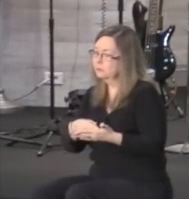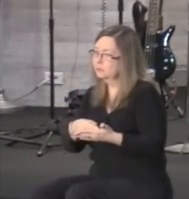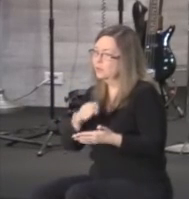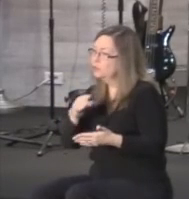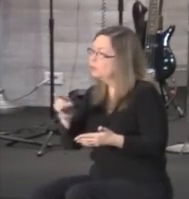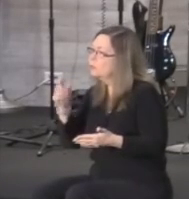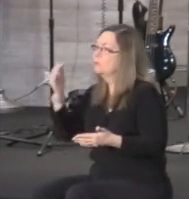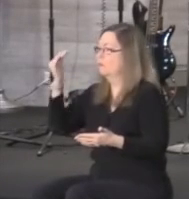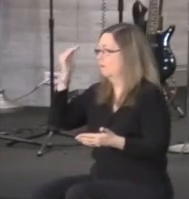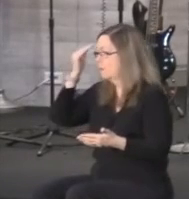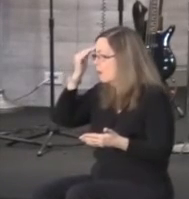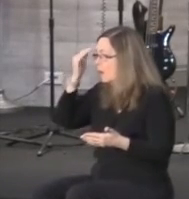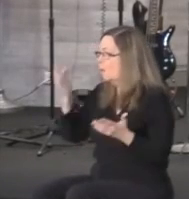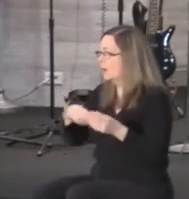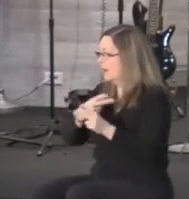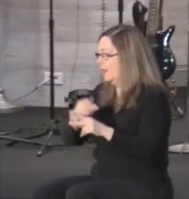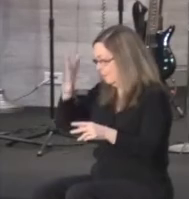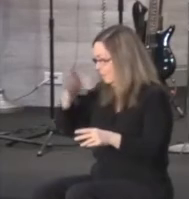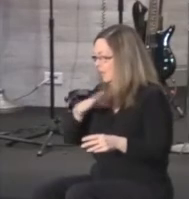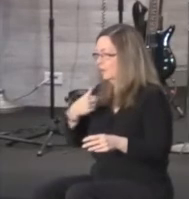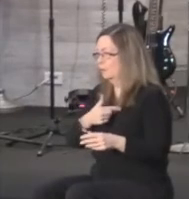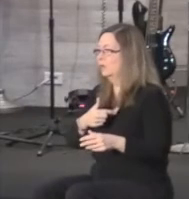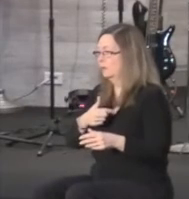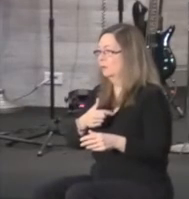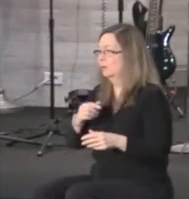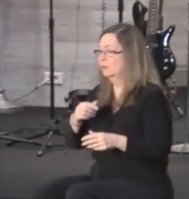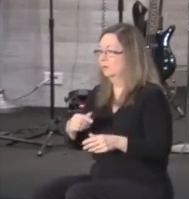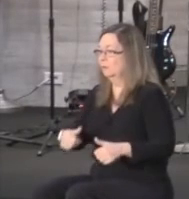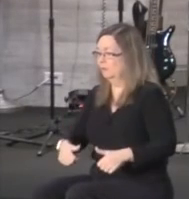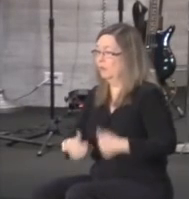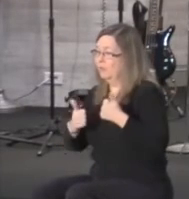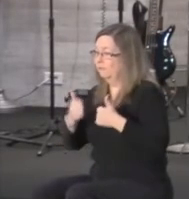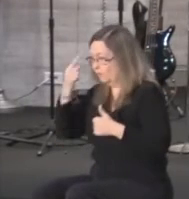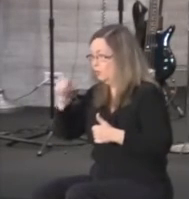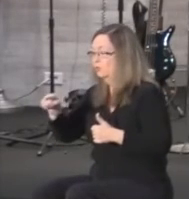"You know what kind of men we were among you for your sake."